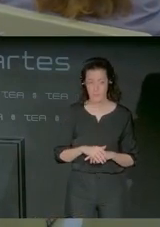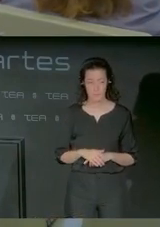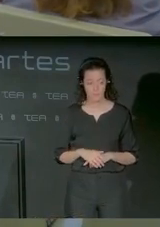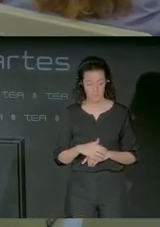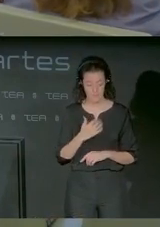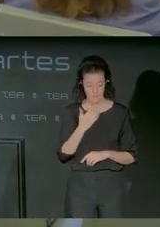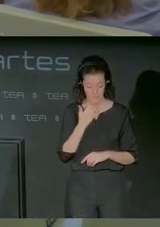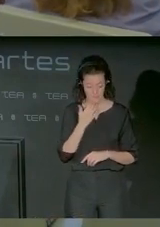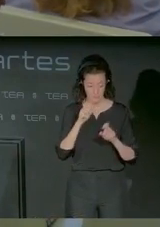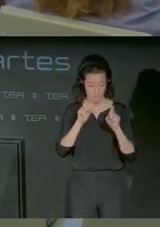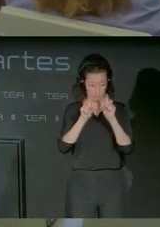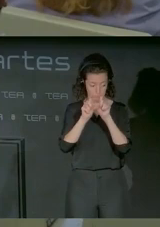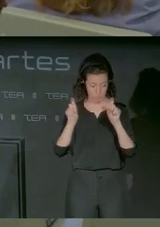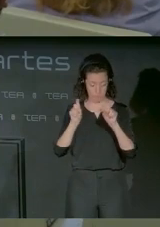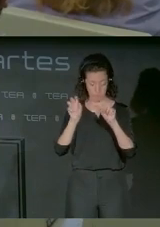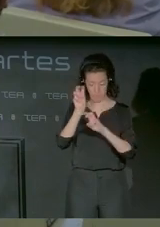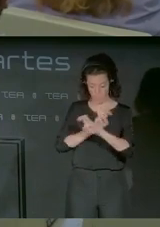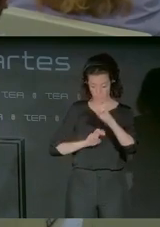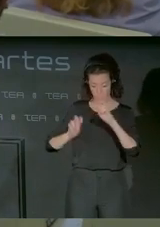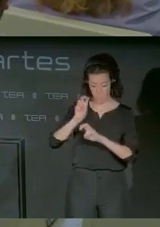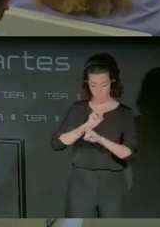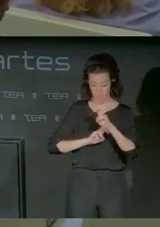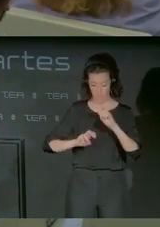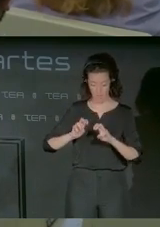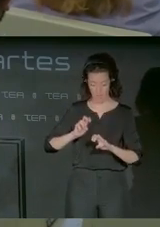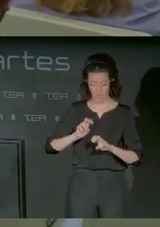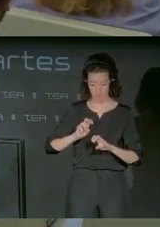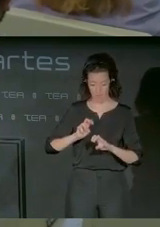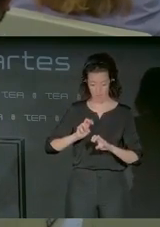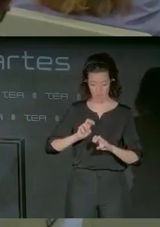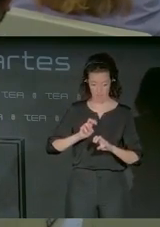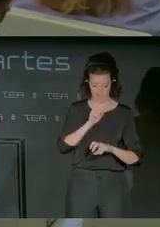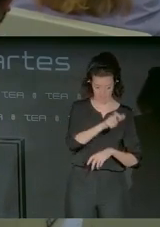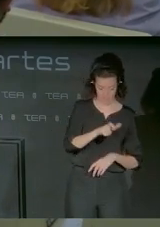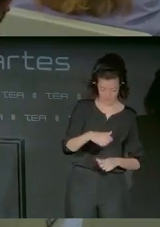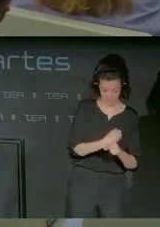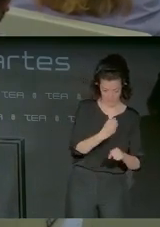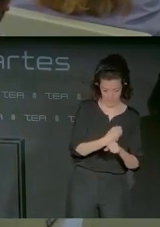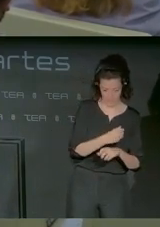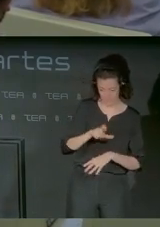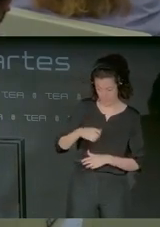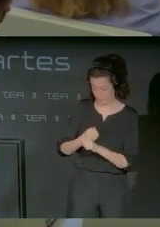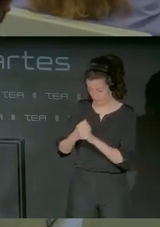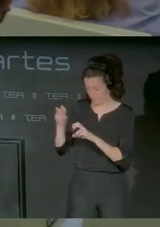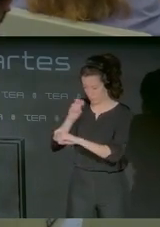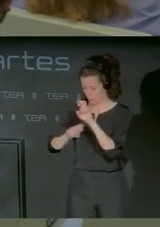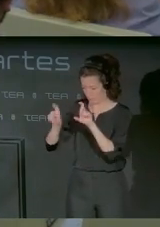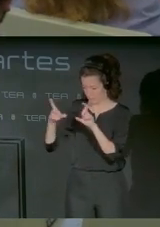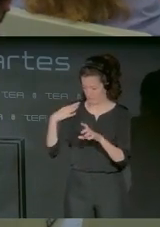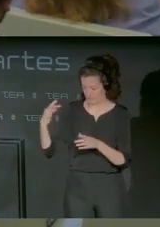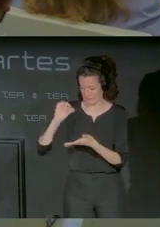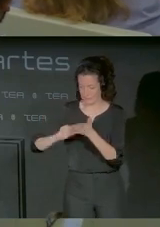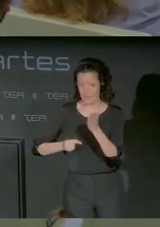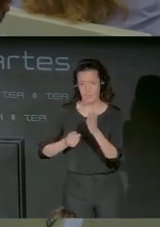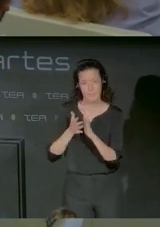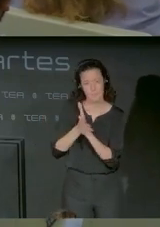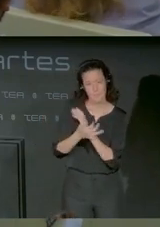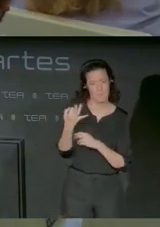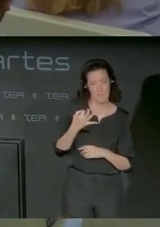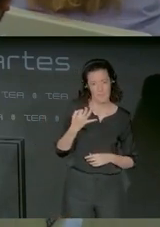that mean for the quality of education? And what kind of actions can we take to improve that?